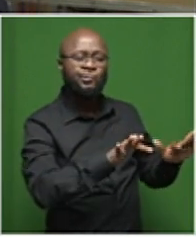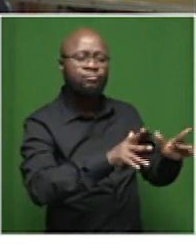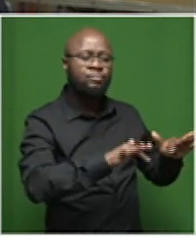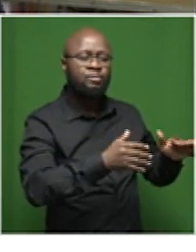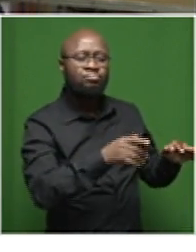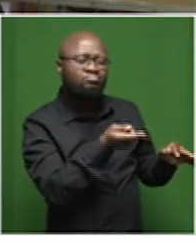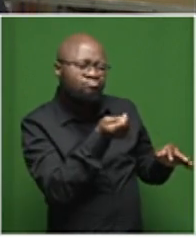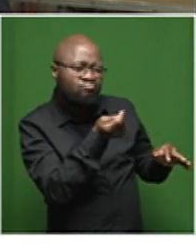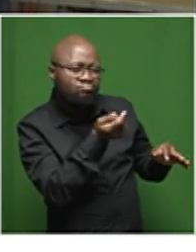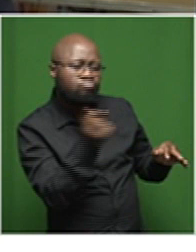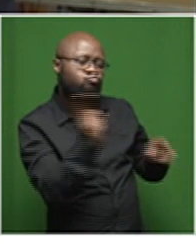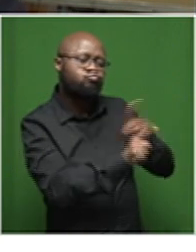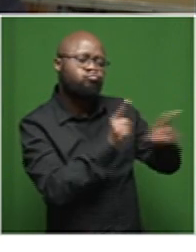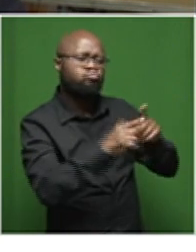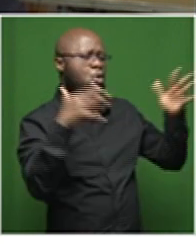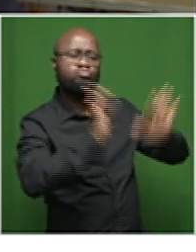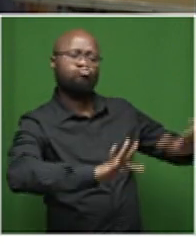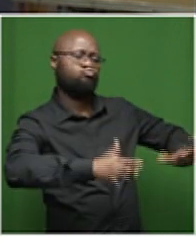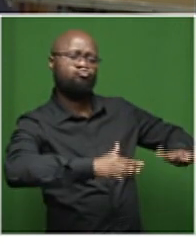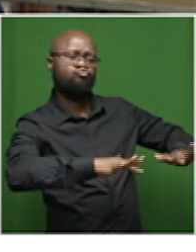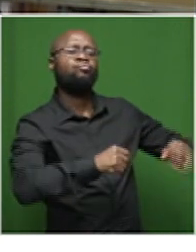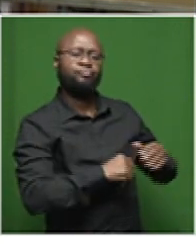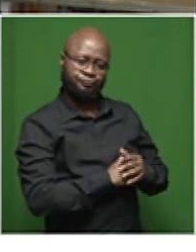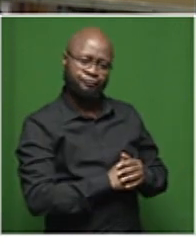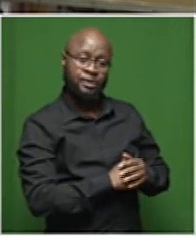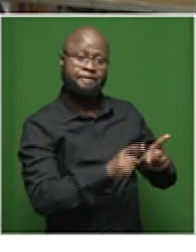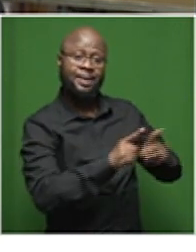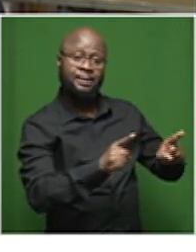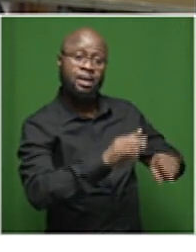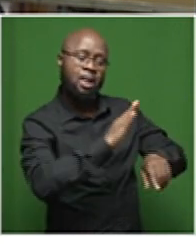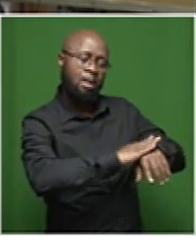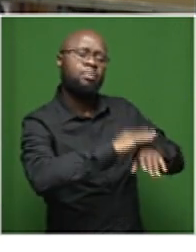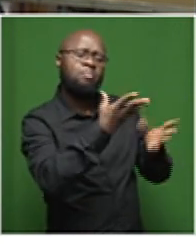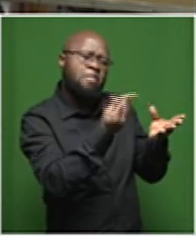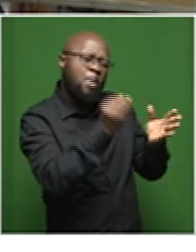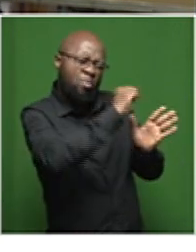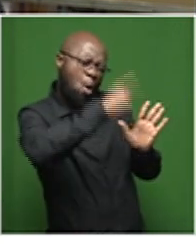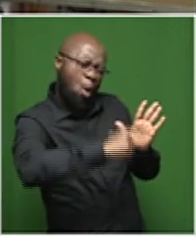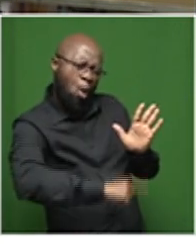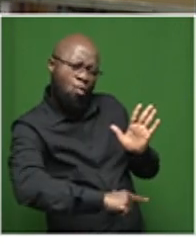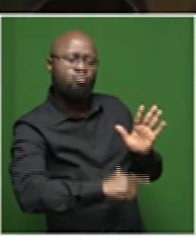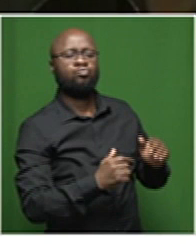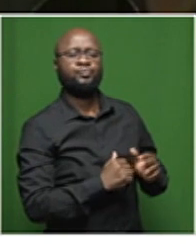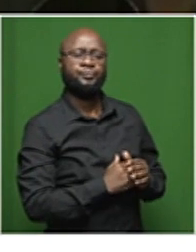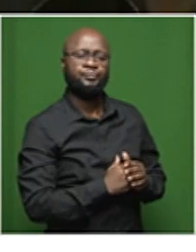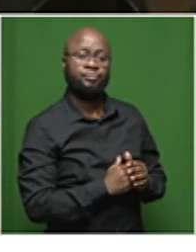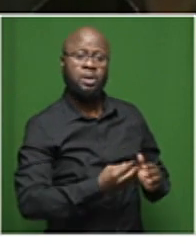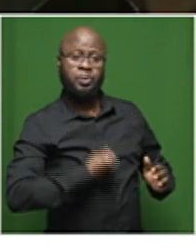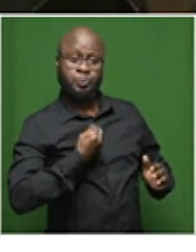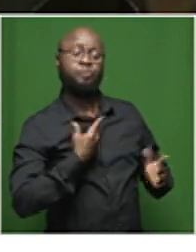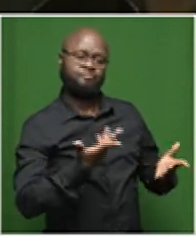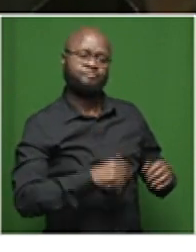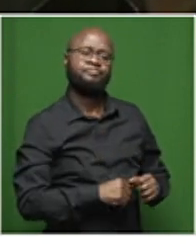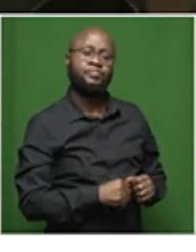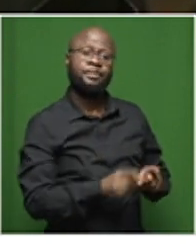of that the patients, but we do have that low numbers of hypertensive patients, which are young. But what